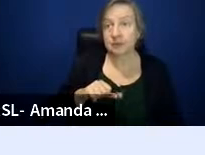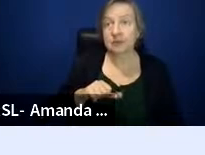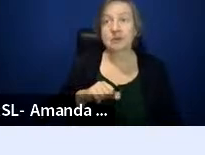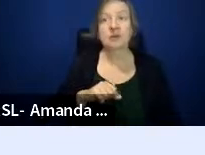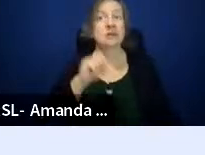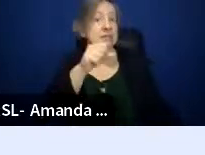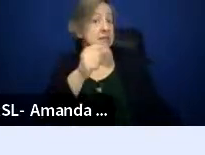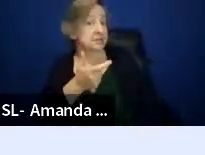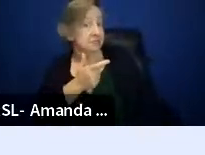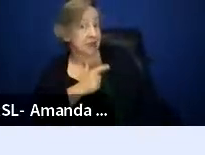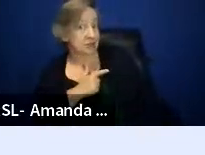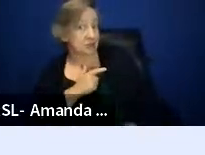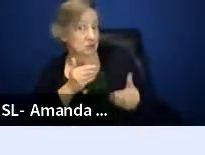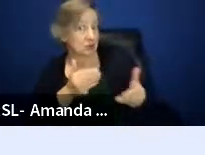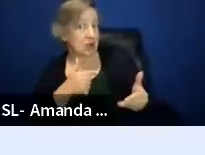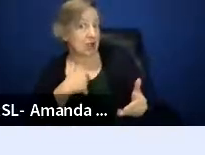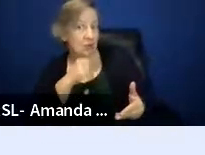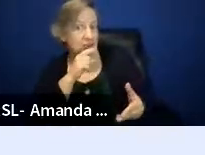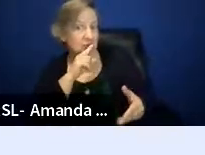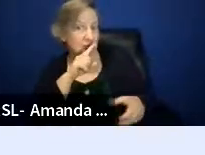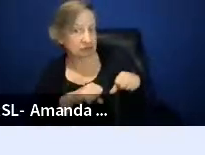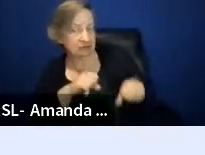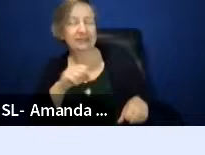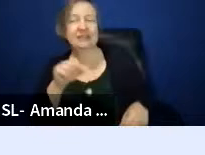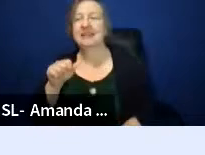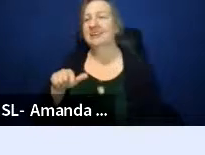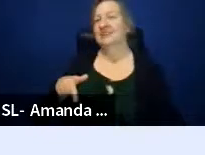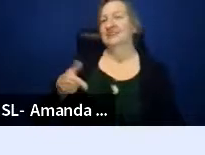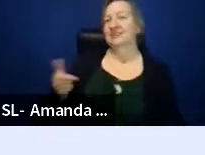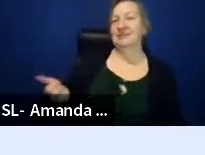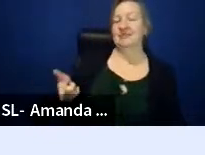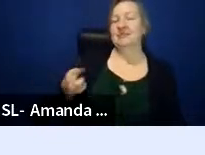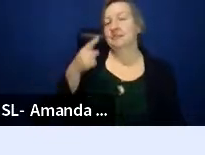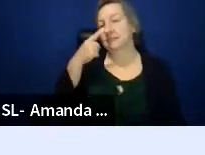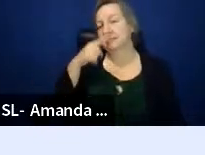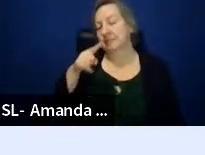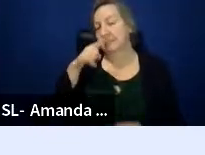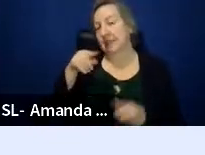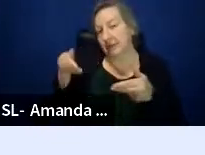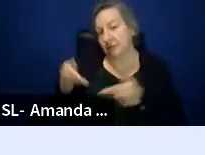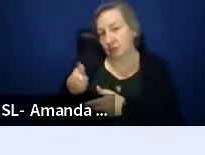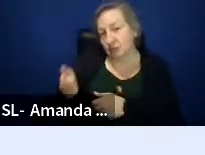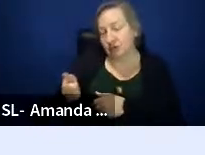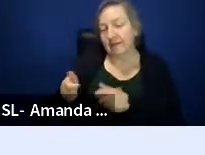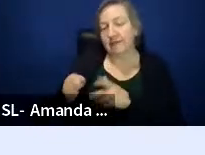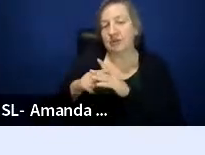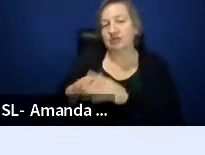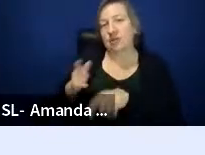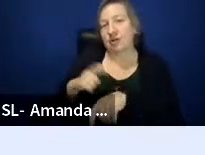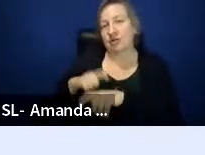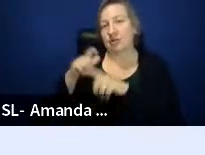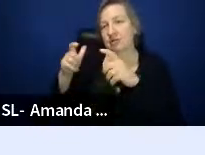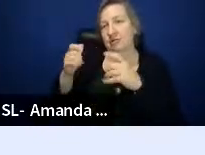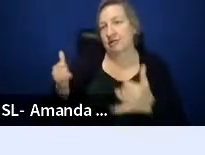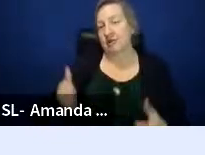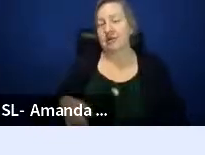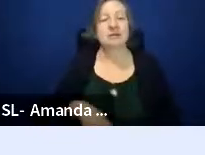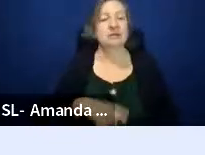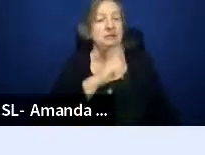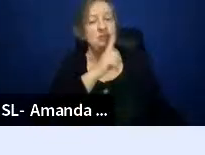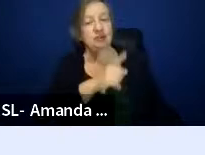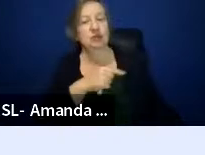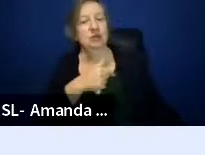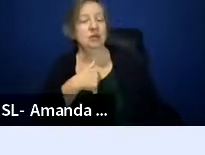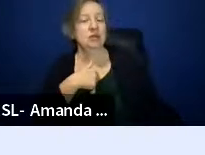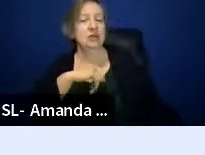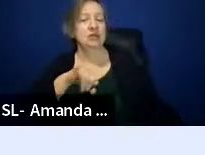Yes, is it my turn to go? I wasn't sure. Yes, it's your turn. If you could please introduce yourself and we'll go ahead and start the clock now. Sure. My